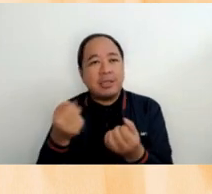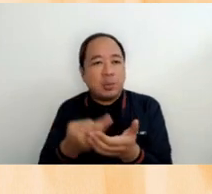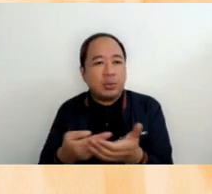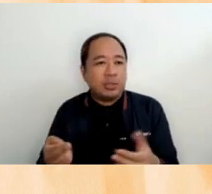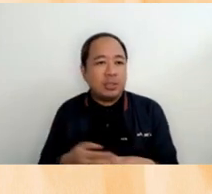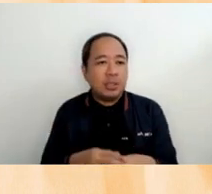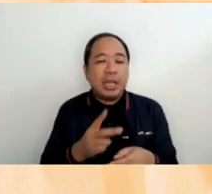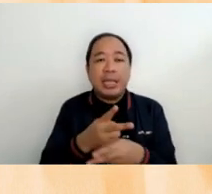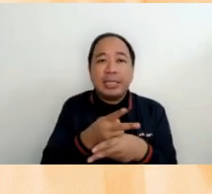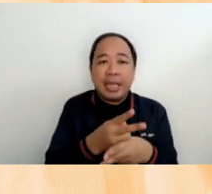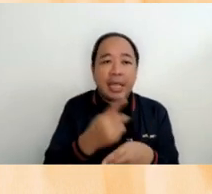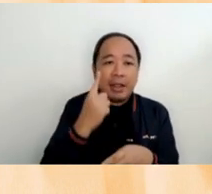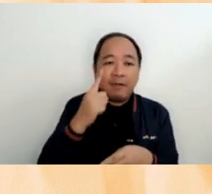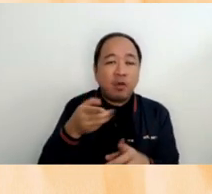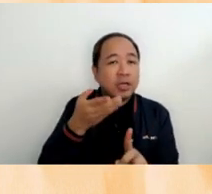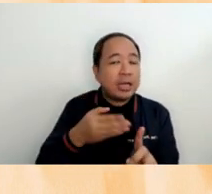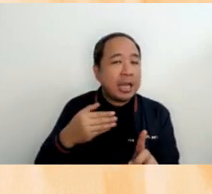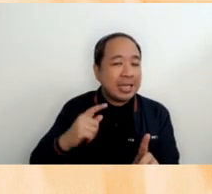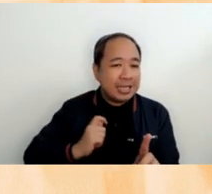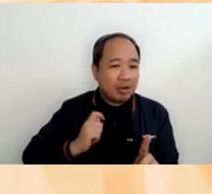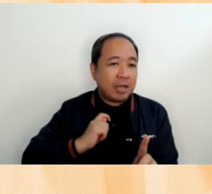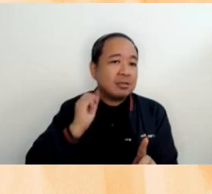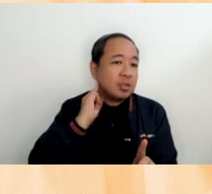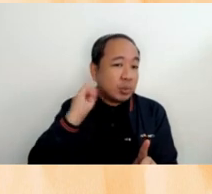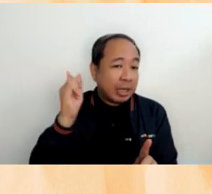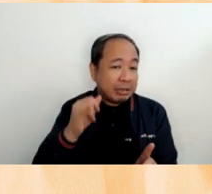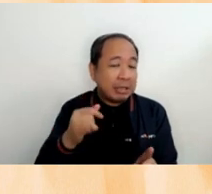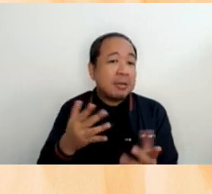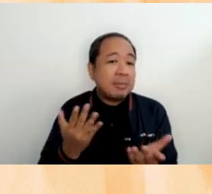Here are my references.